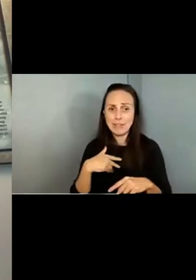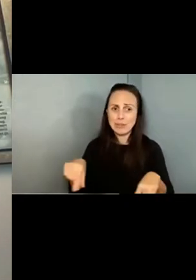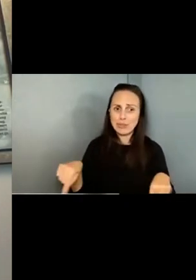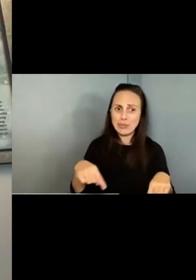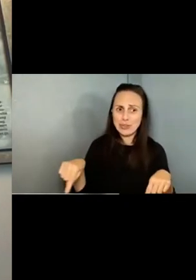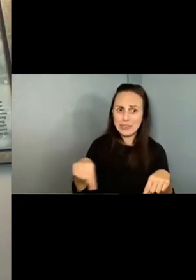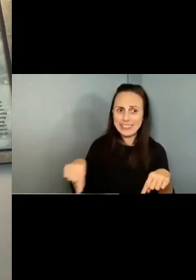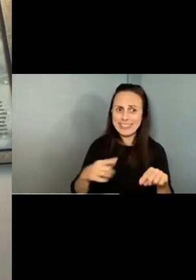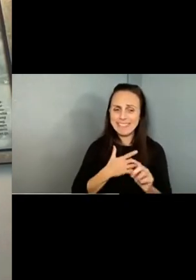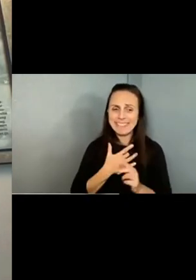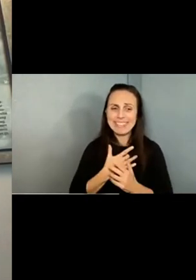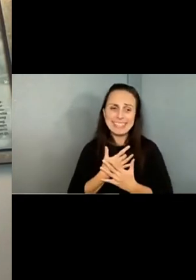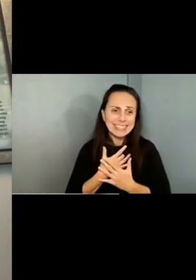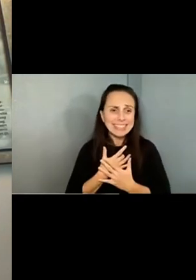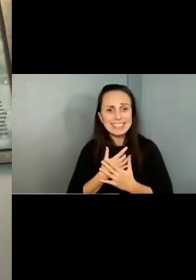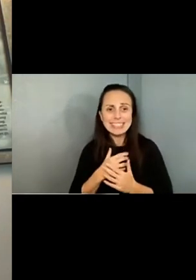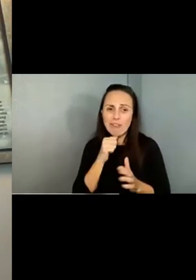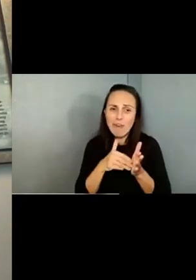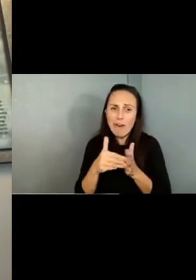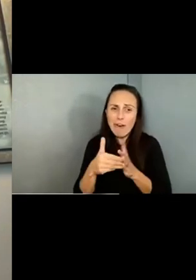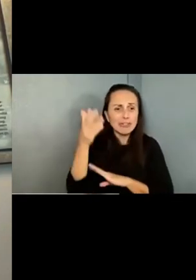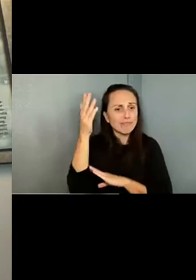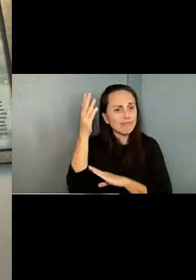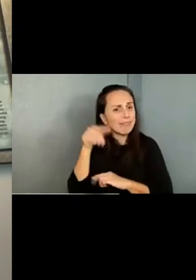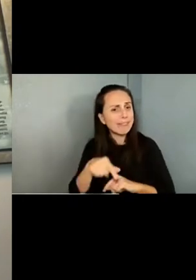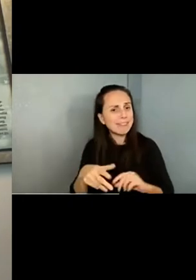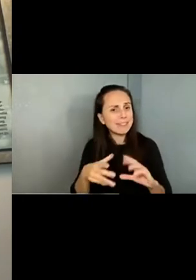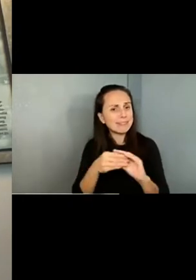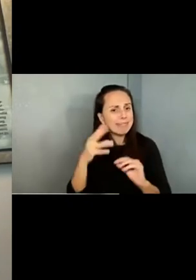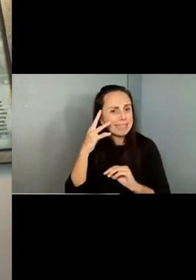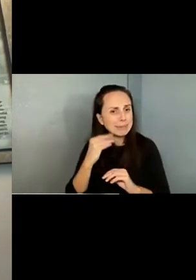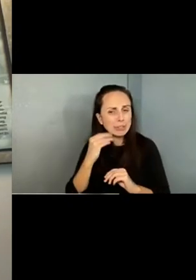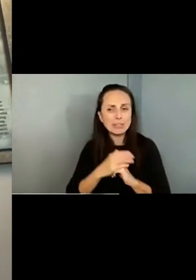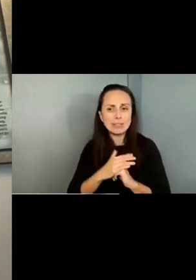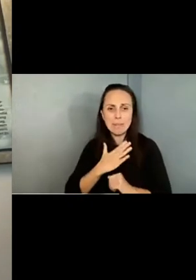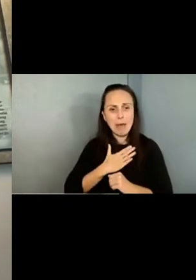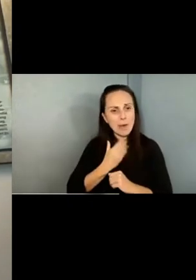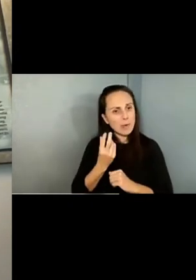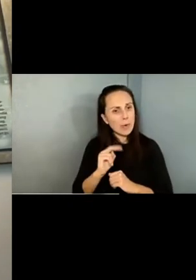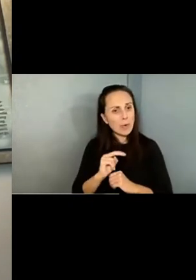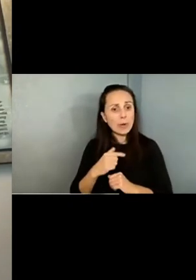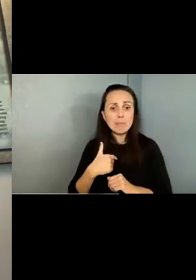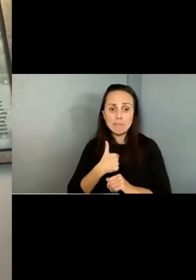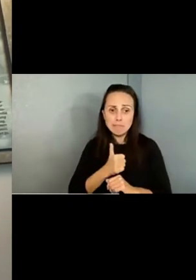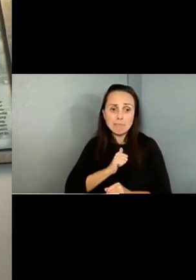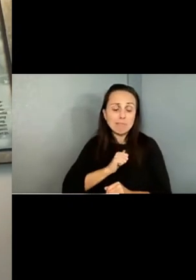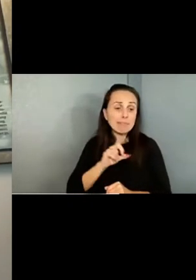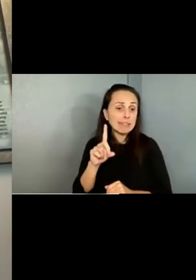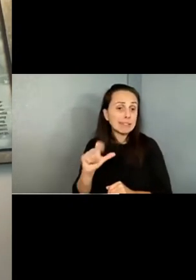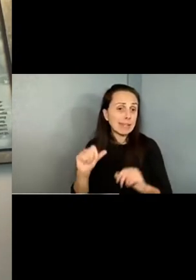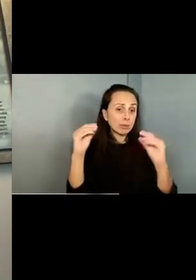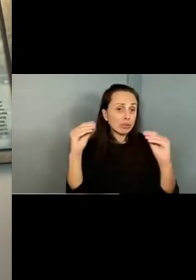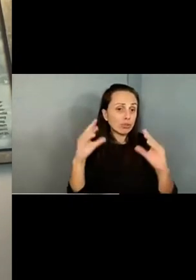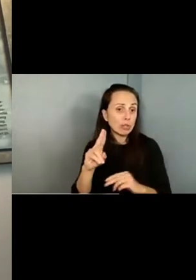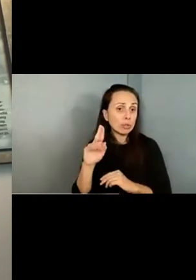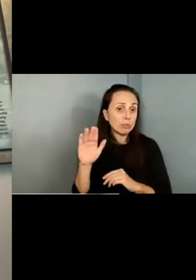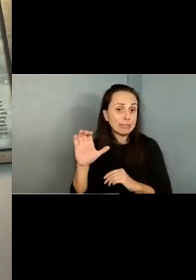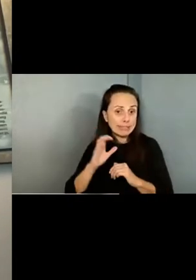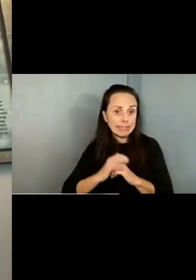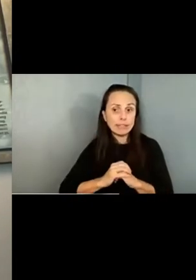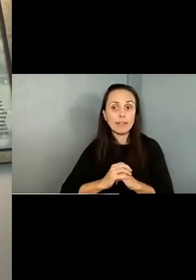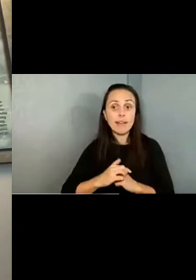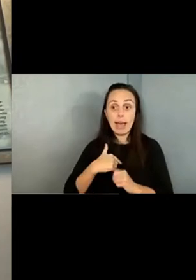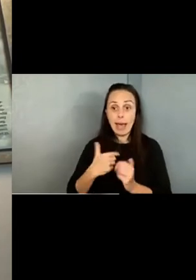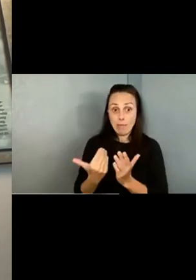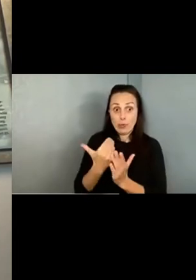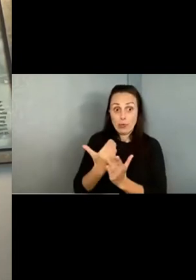because I've very infrequently spoken about this experience of my own. So I'm a disabled instructor at UBC. I am new